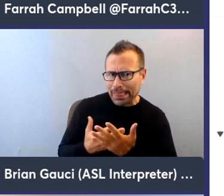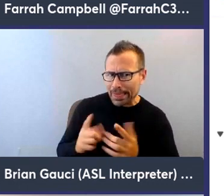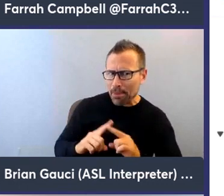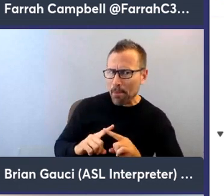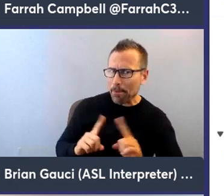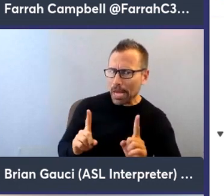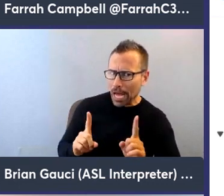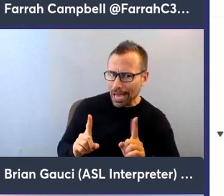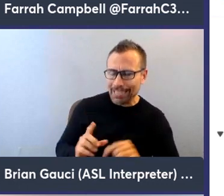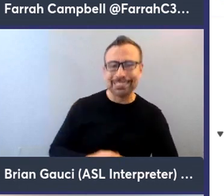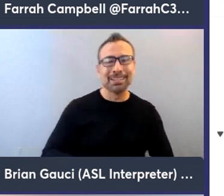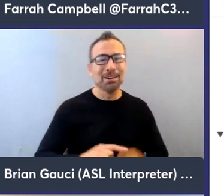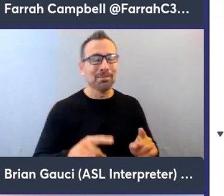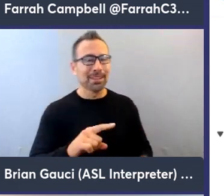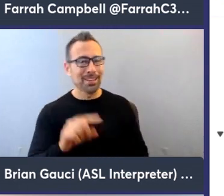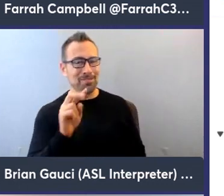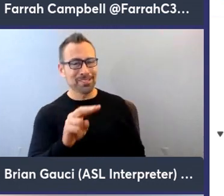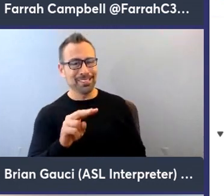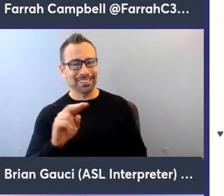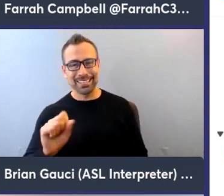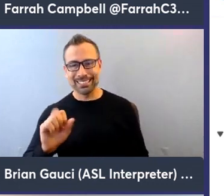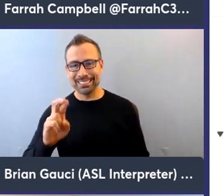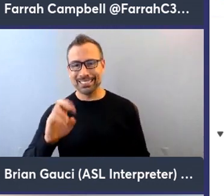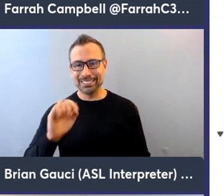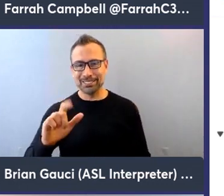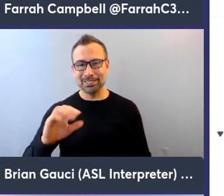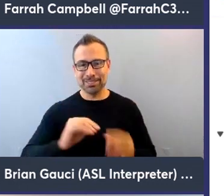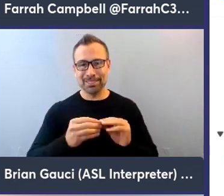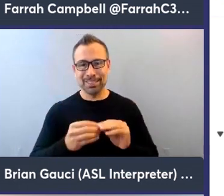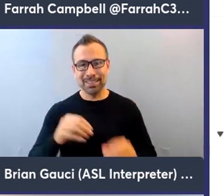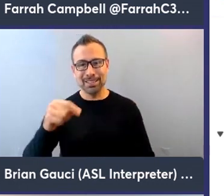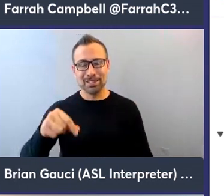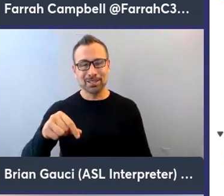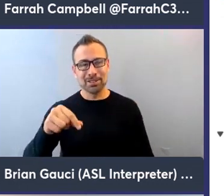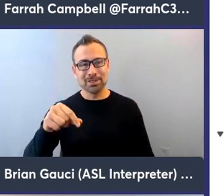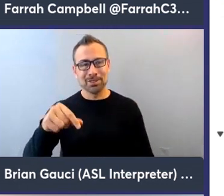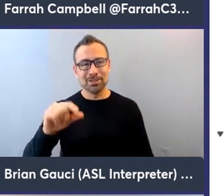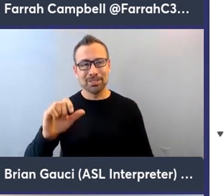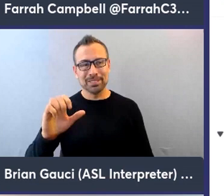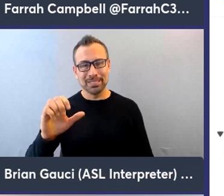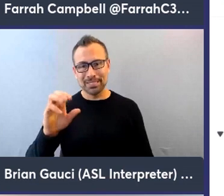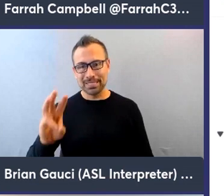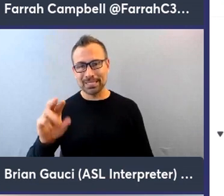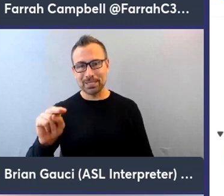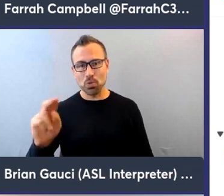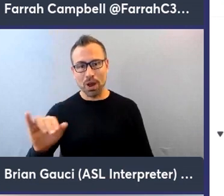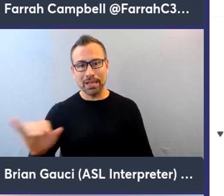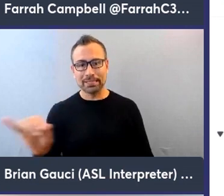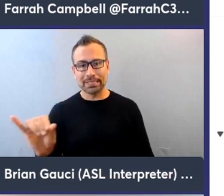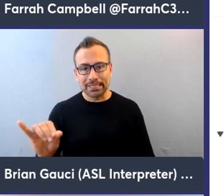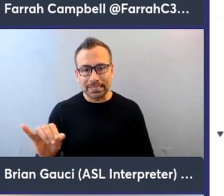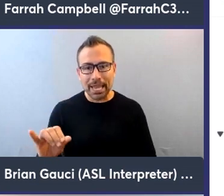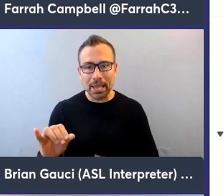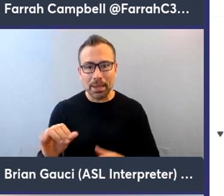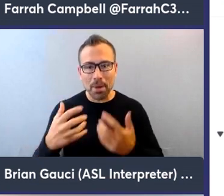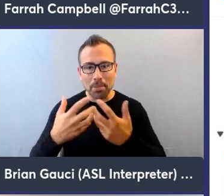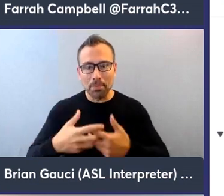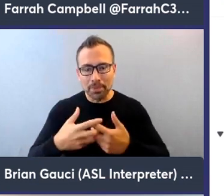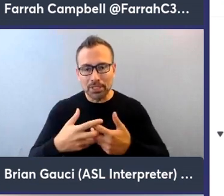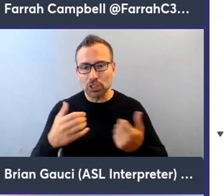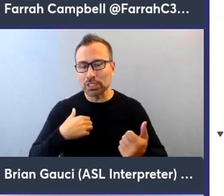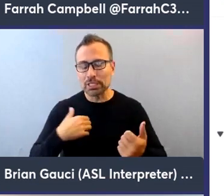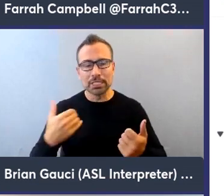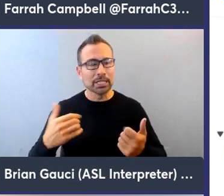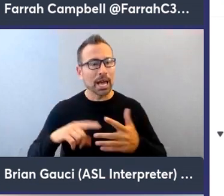if you look here at the serial numbers, right? Q6NY, Q6NY, like it's the same machine, and I can launch